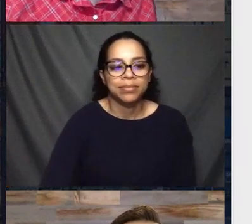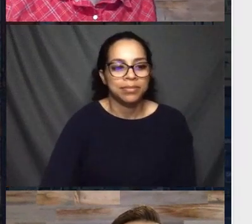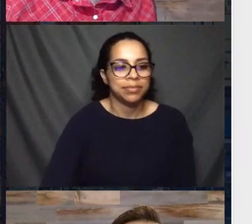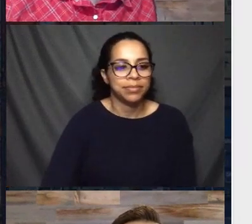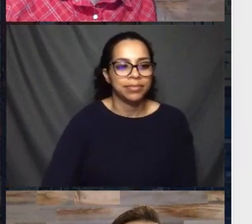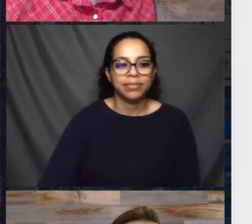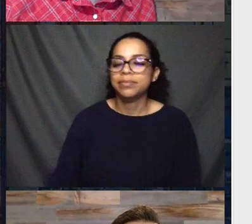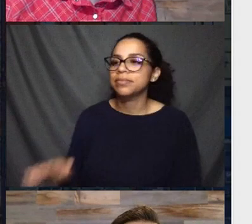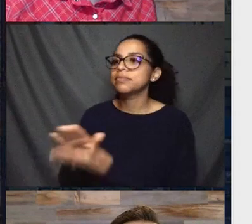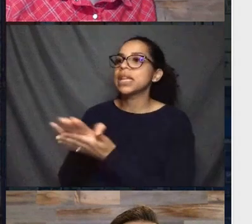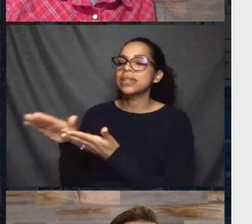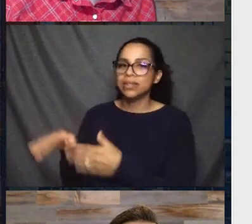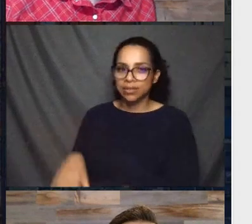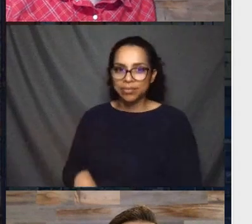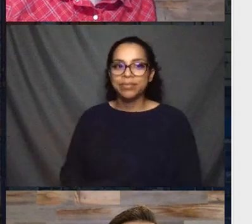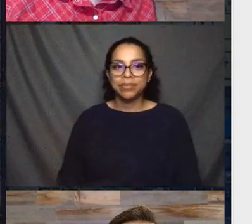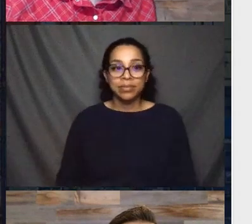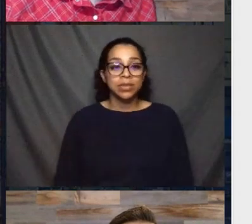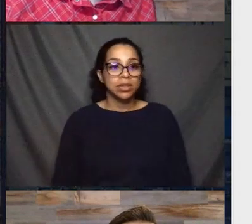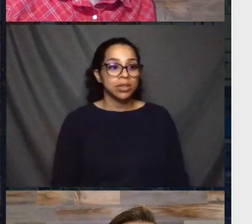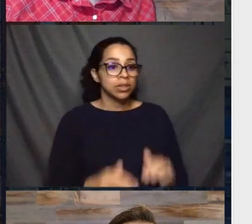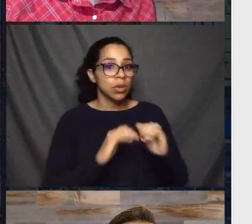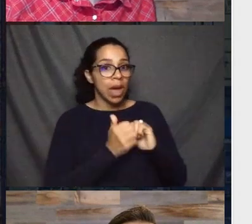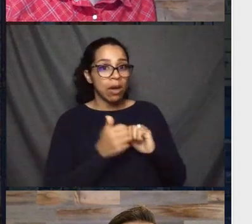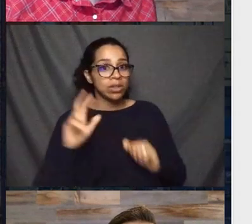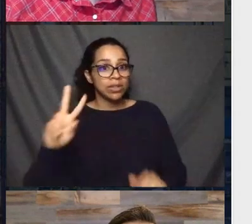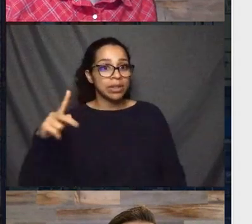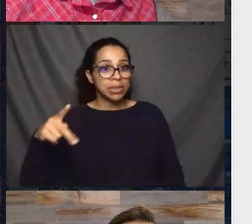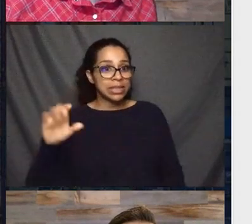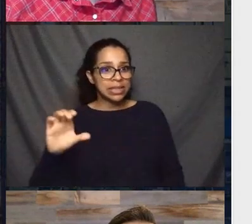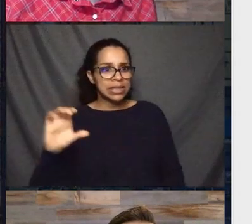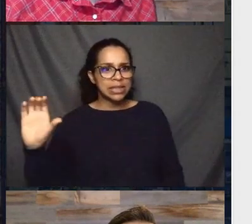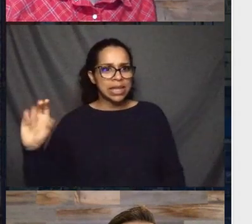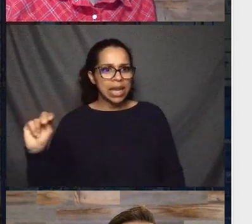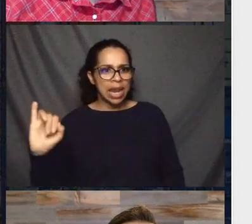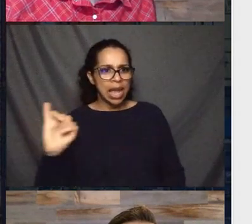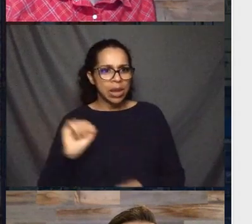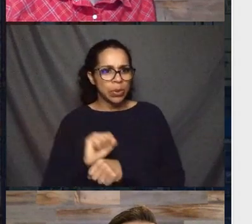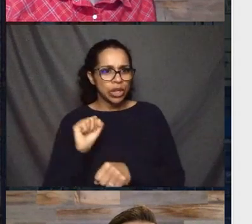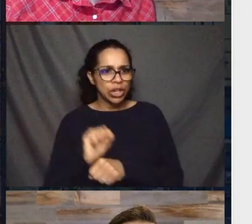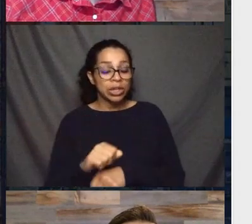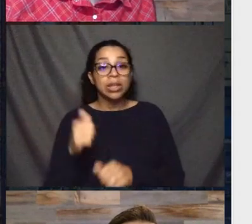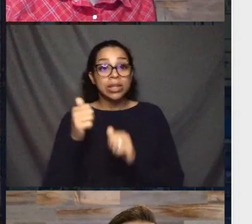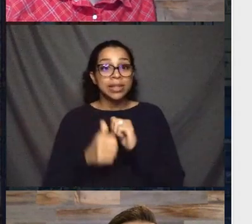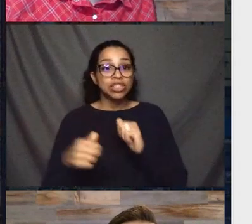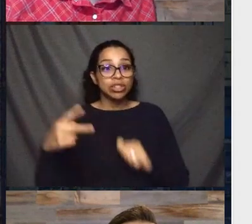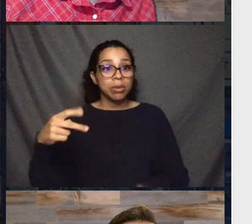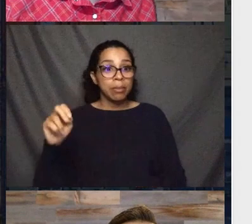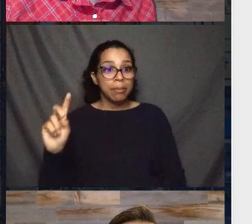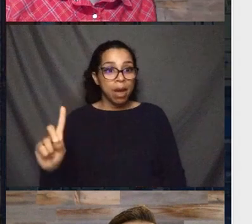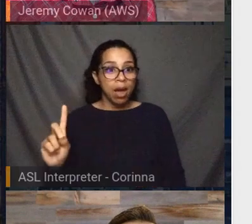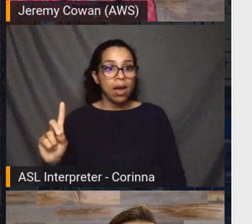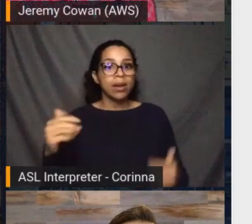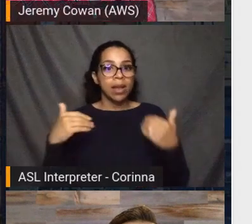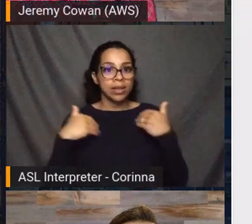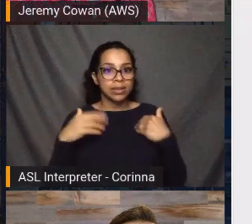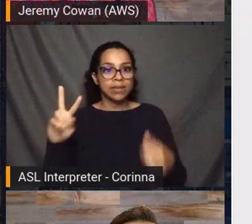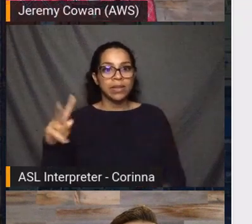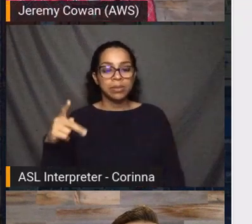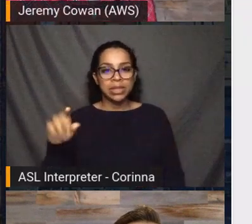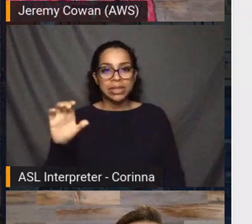Okay, so how does a VPC CNI work, right? Because each of the pod gets a VPC IP